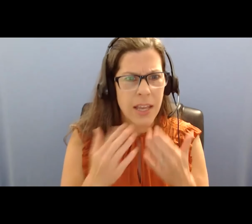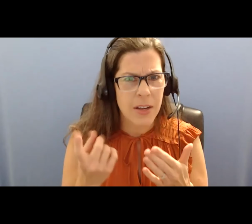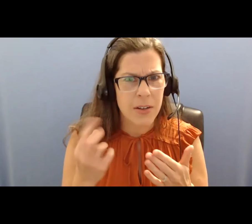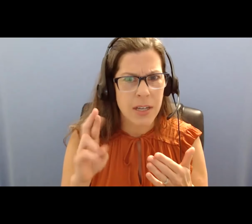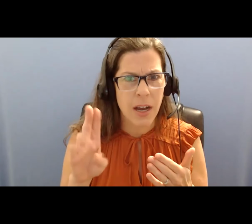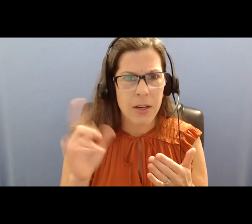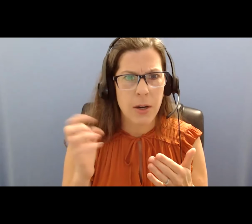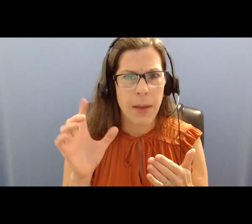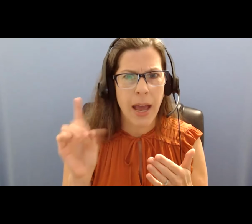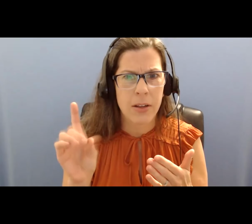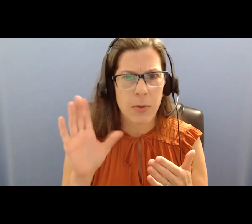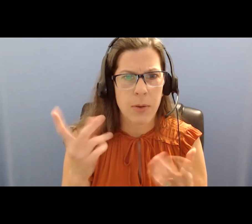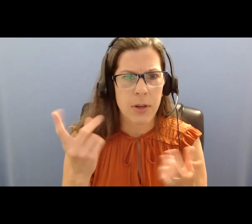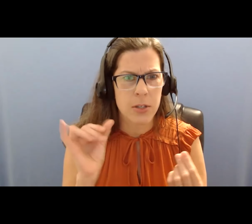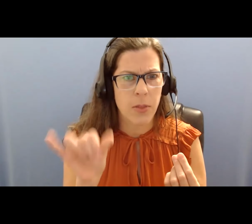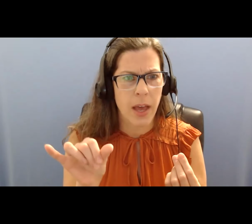that.